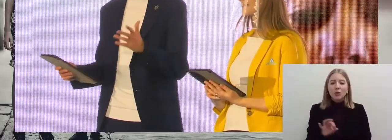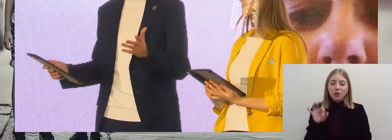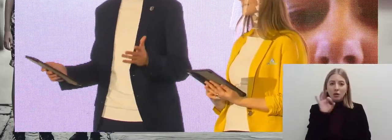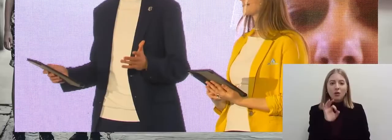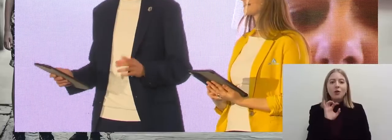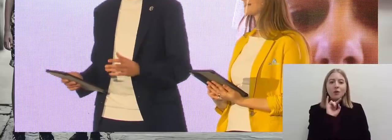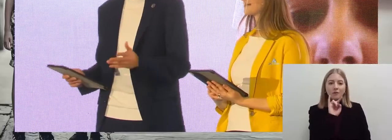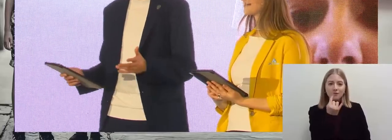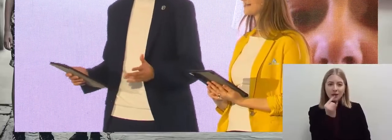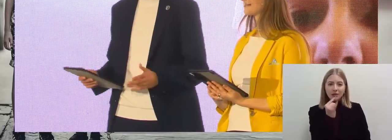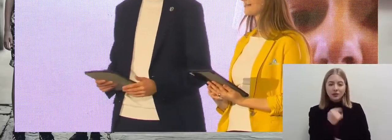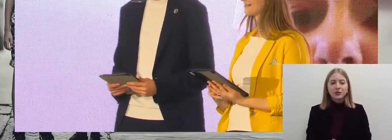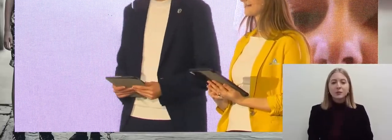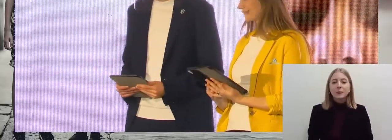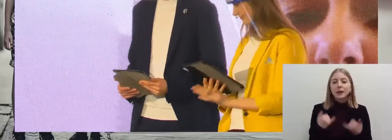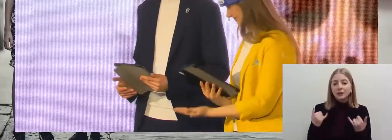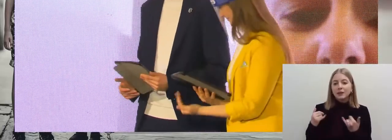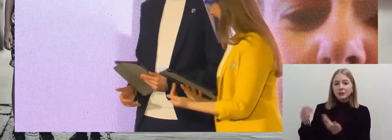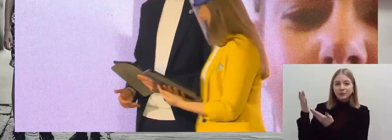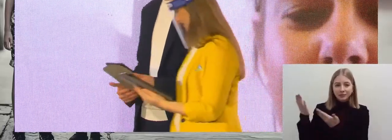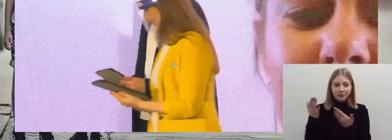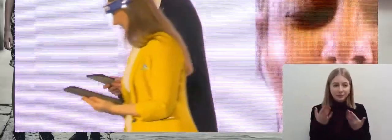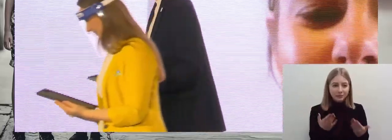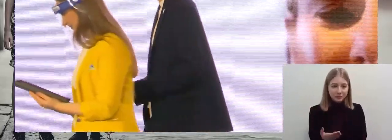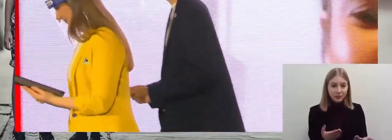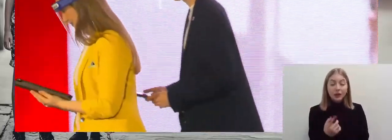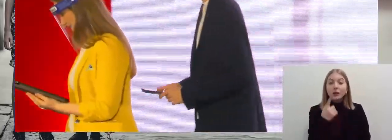to ask questions via Slido.